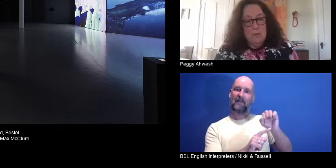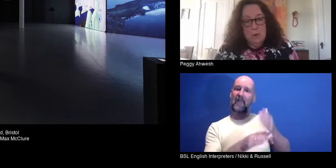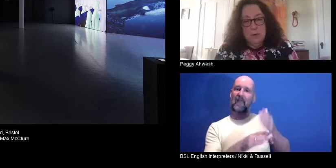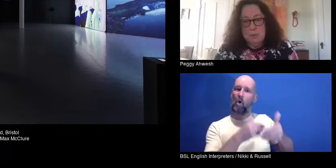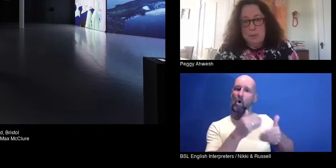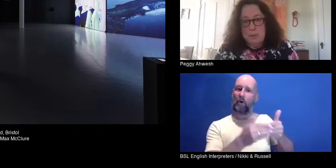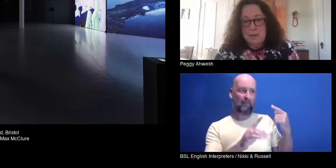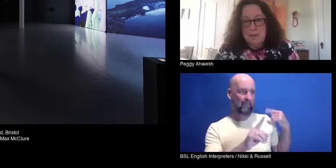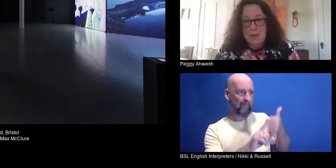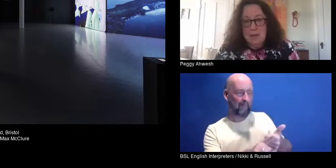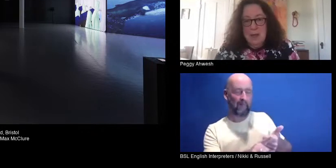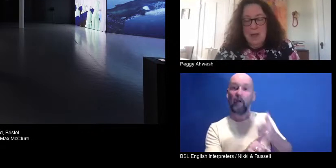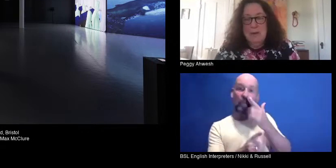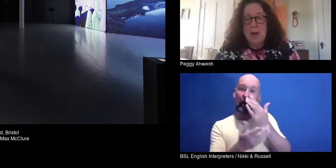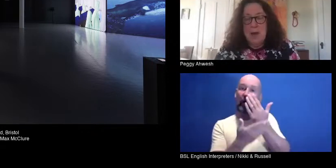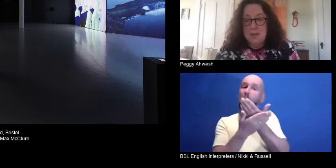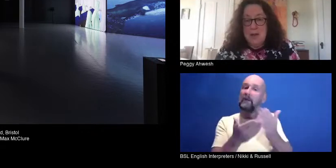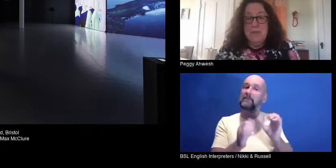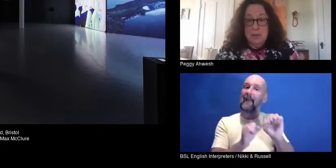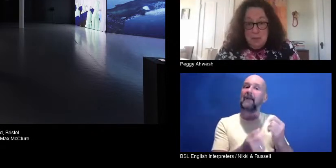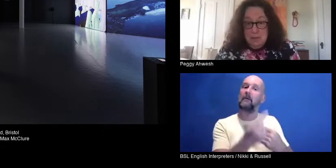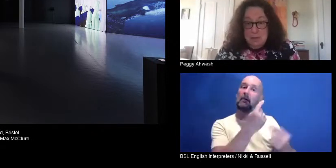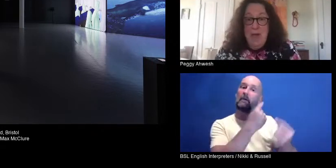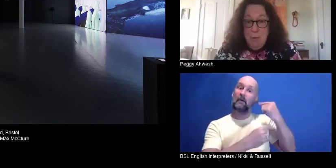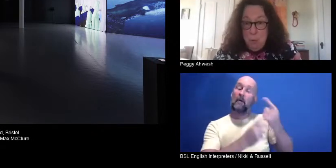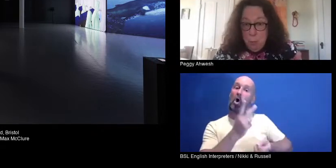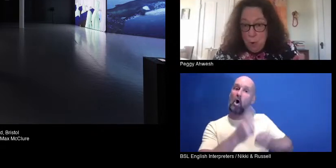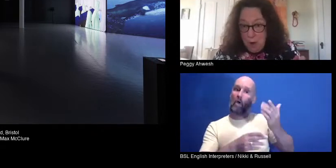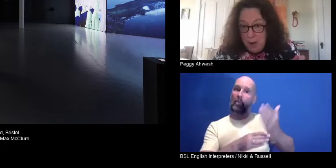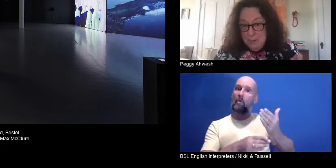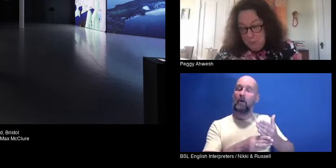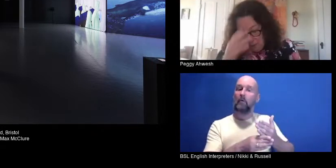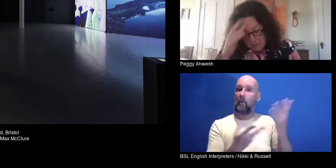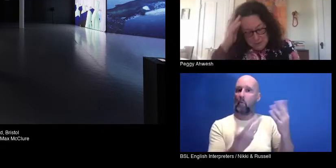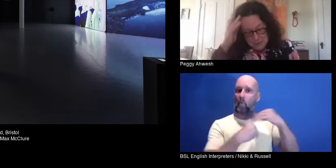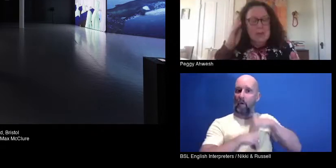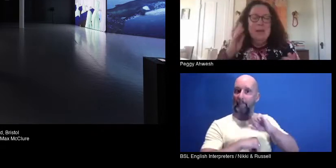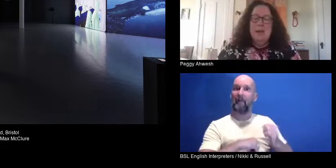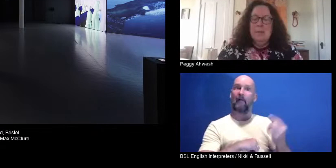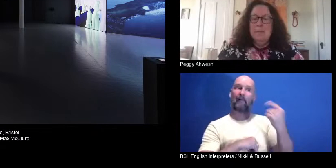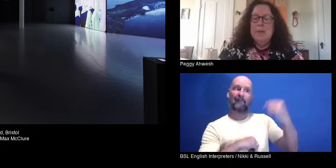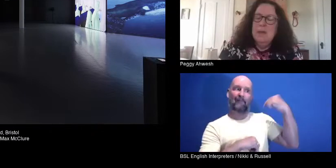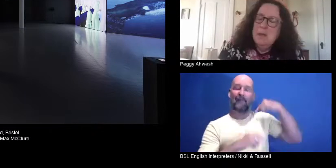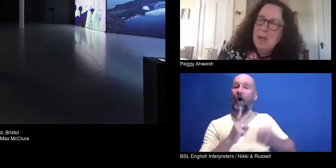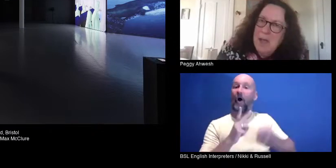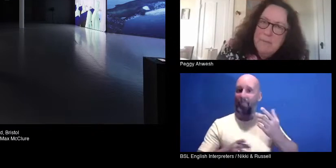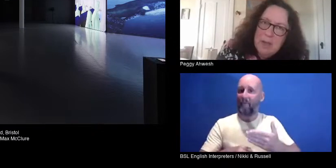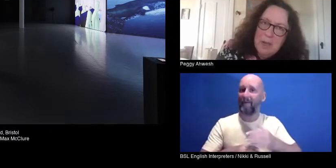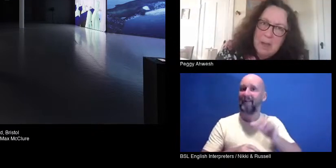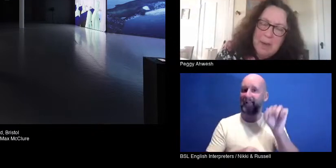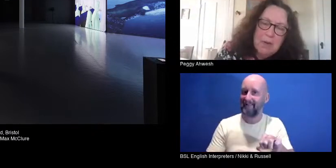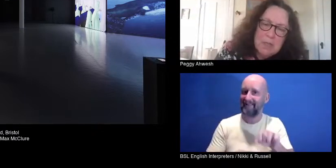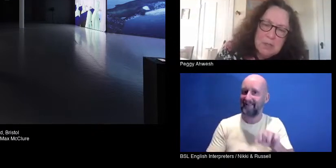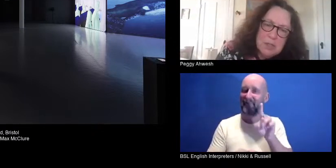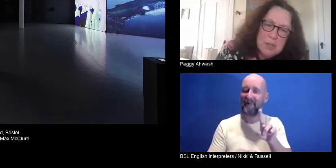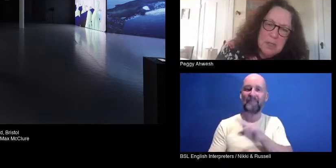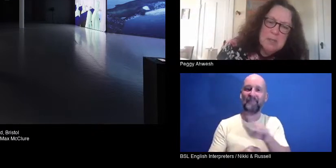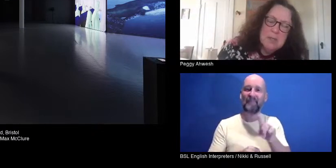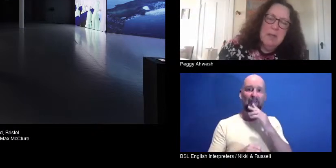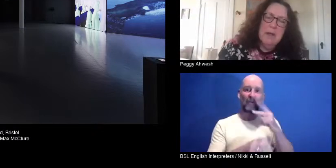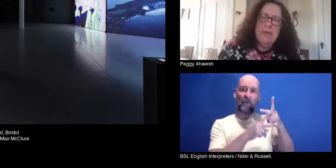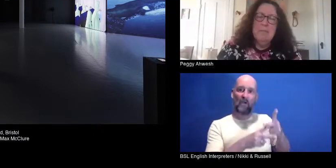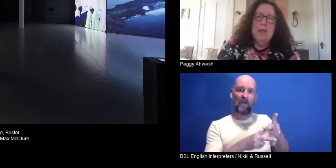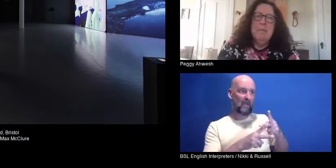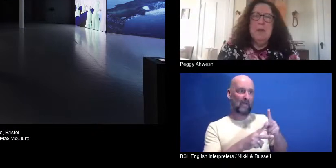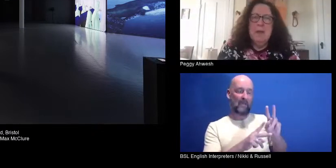though we of course respect and have admired and have devoured the work, of course, yeah. But not having parentage.